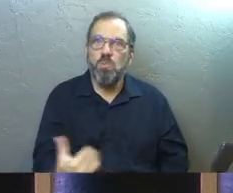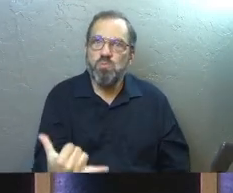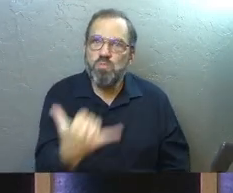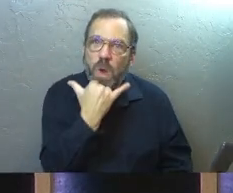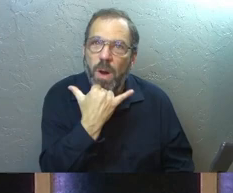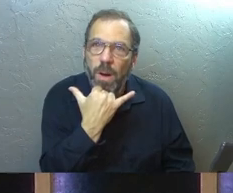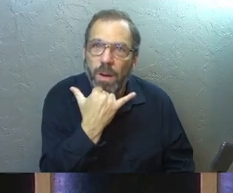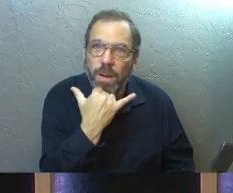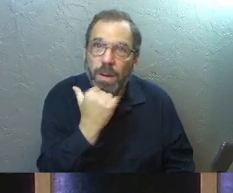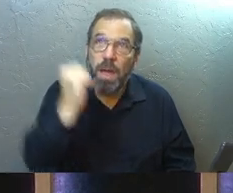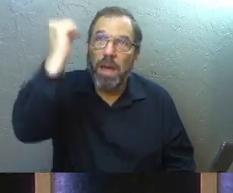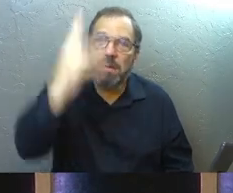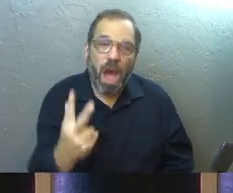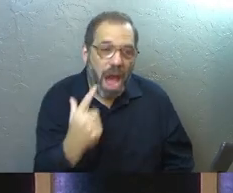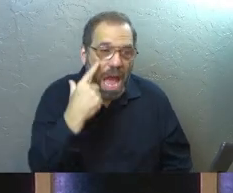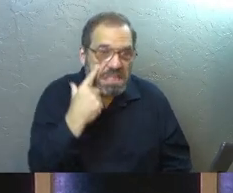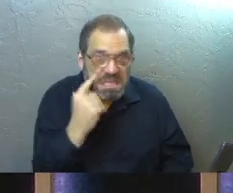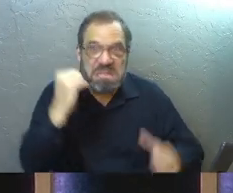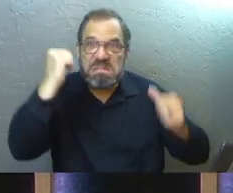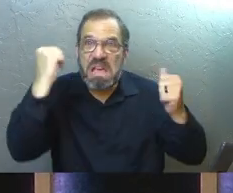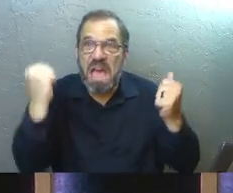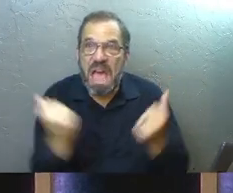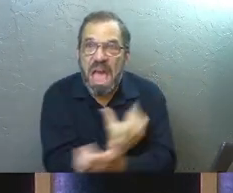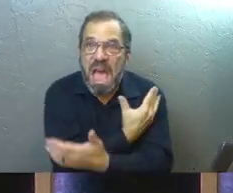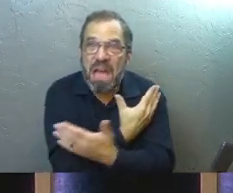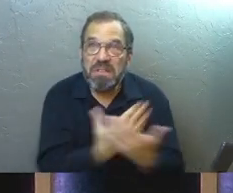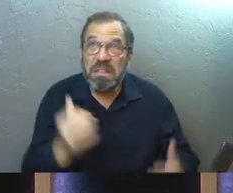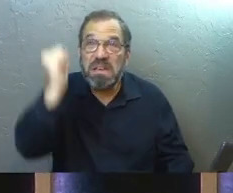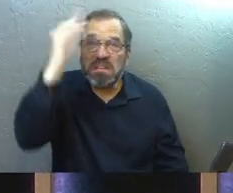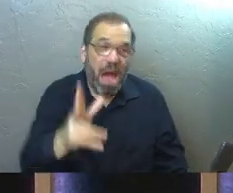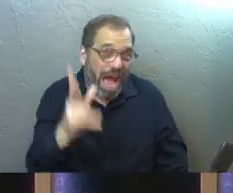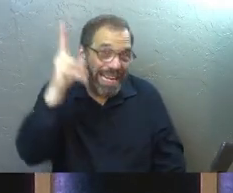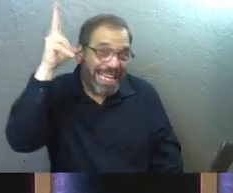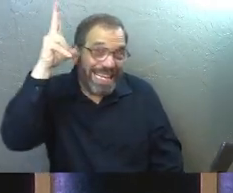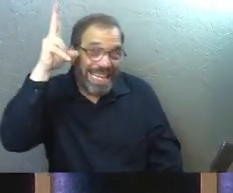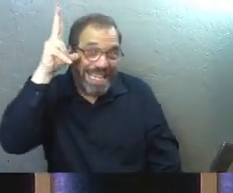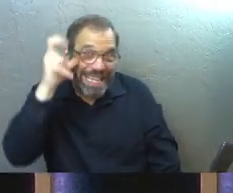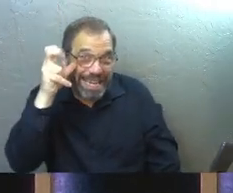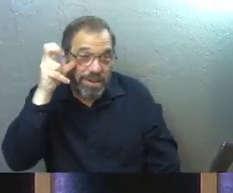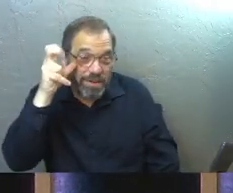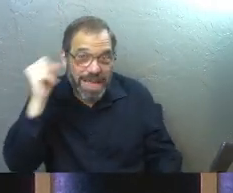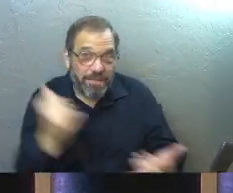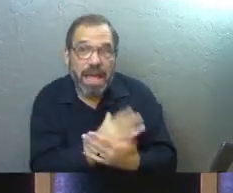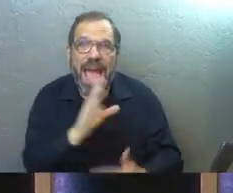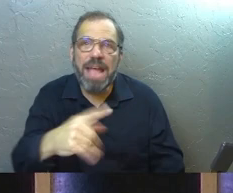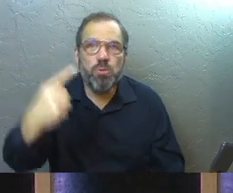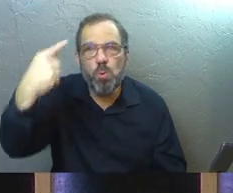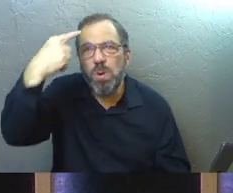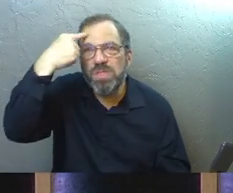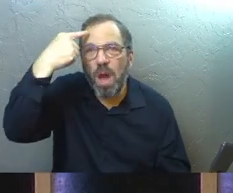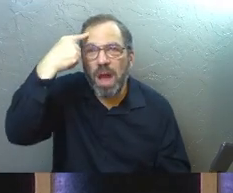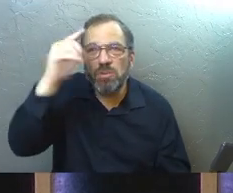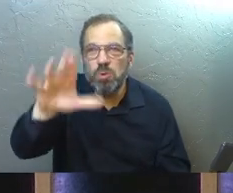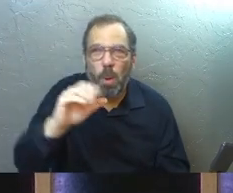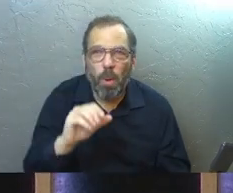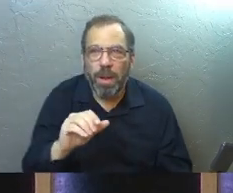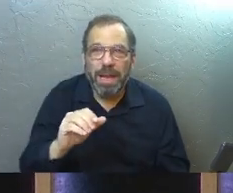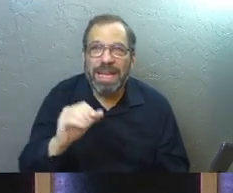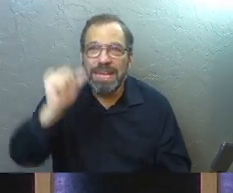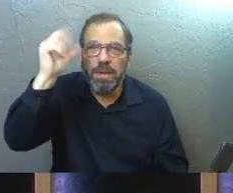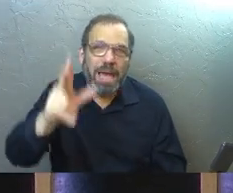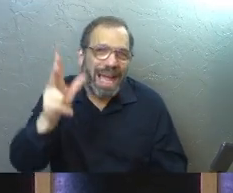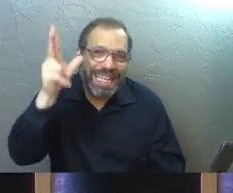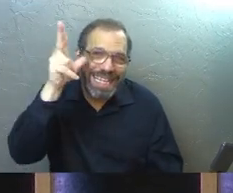Wrong. God sees everything. God hears everything, even your thoughts. Even your